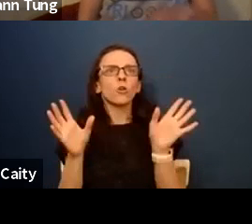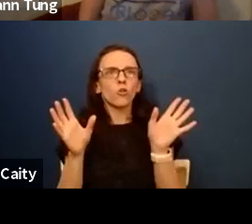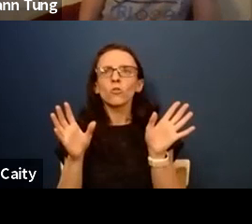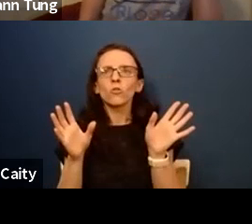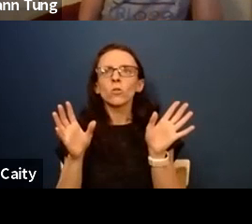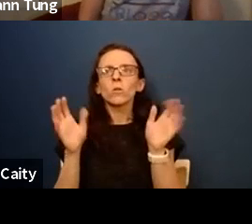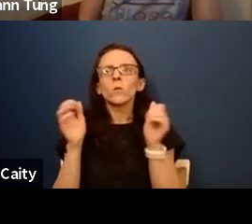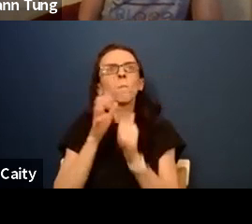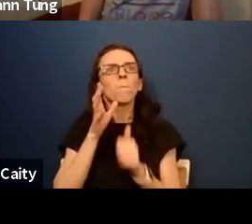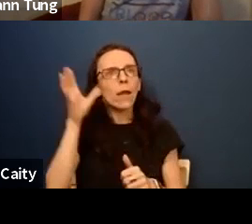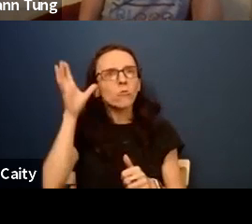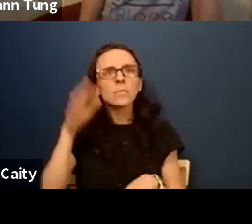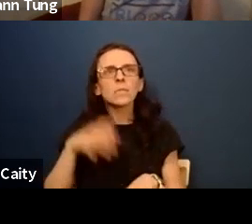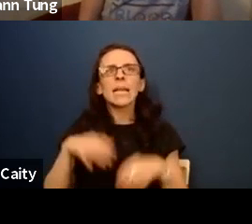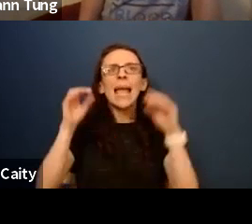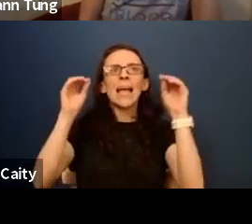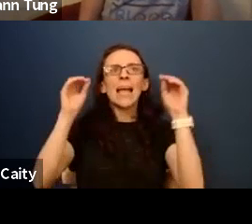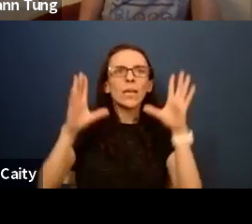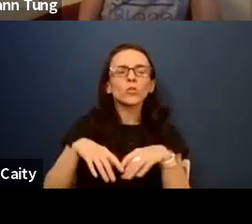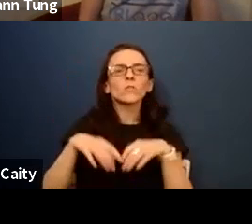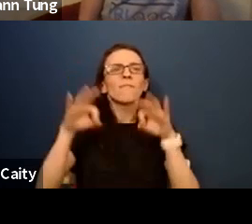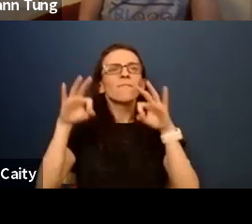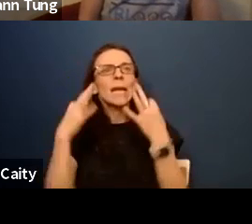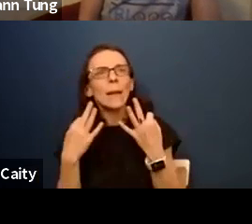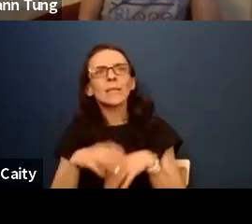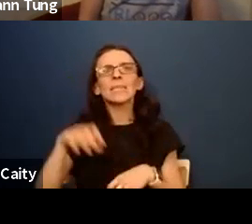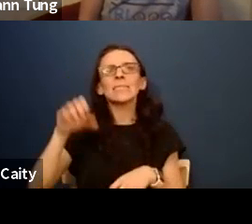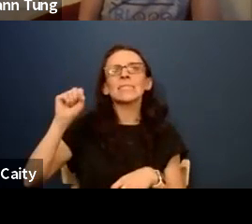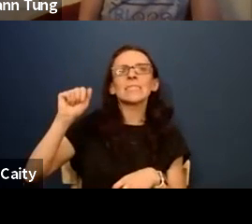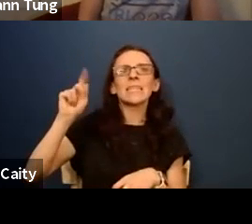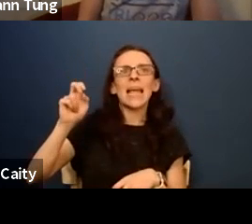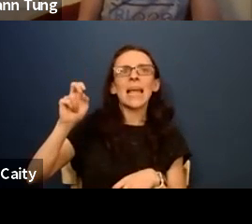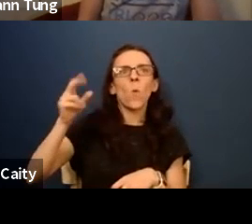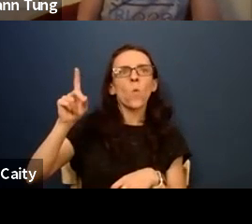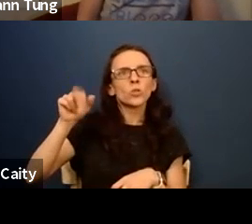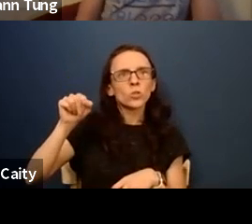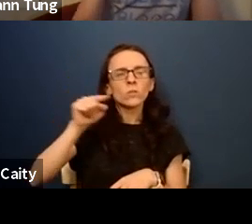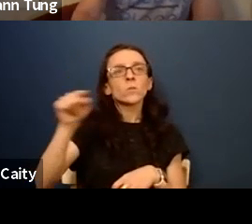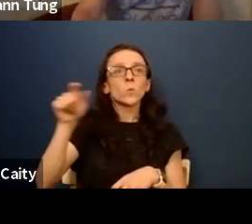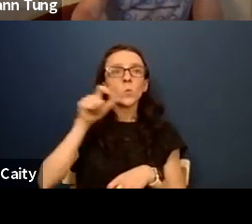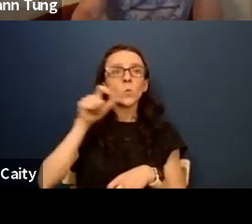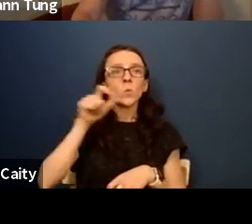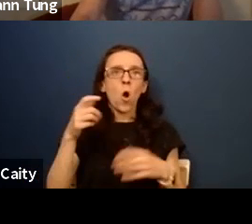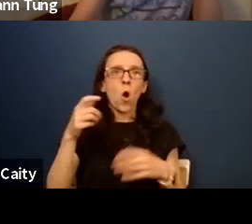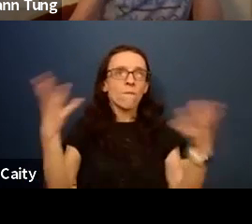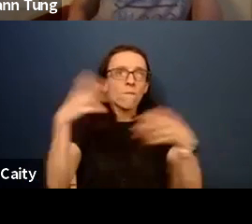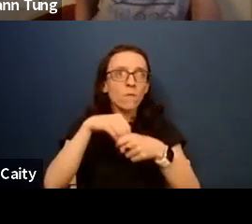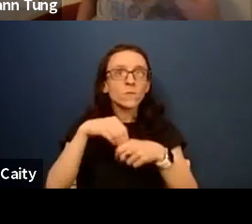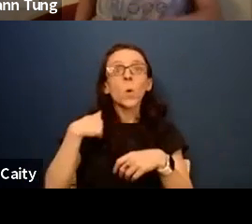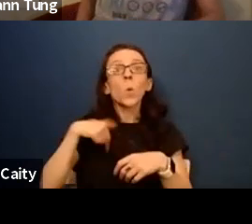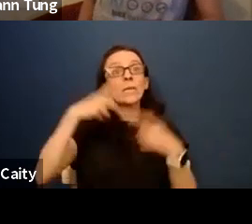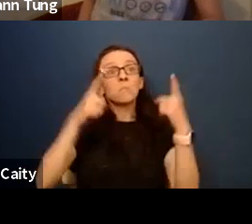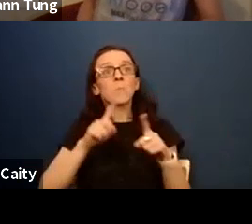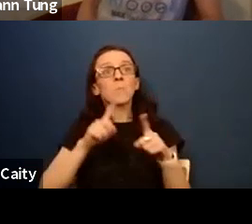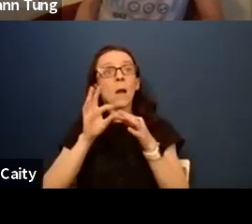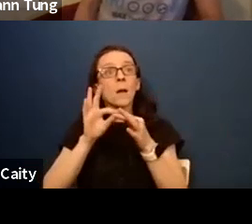with parents and educators and family and stakeholders who are watching, that although we've come to consensus with respect to grades, that